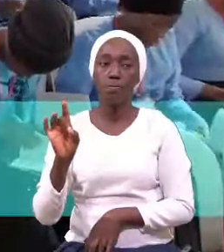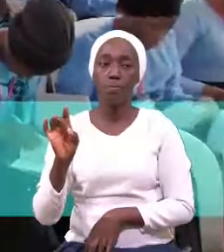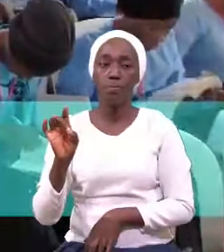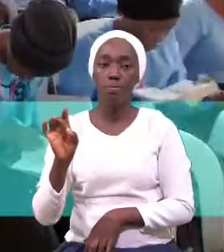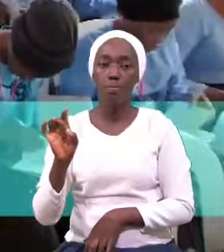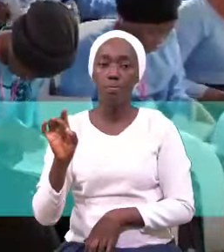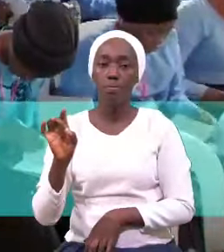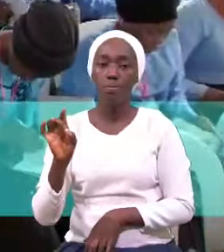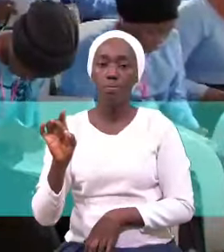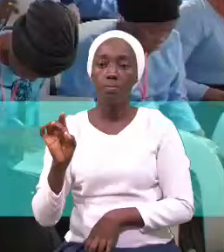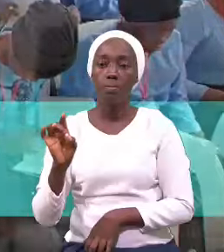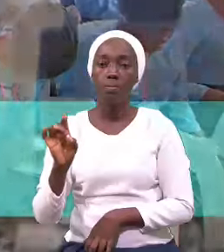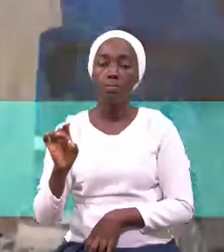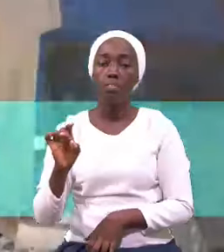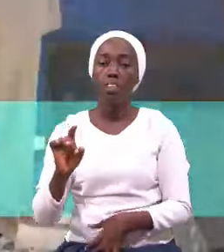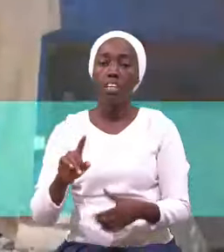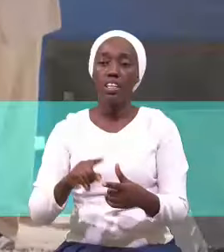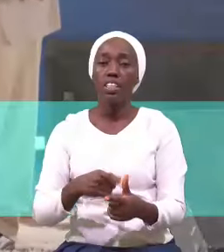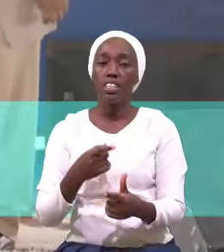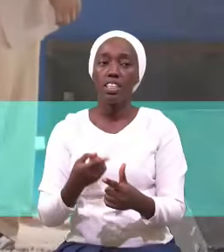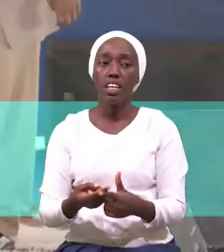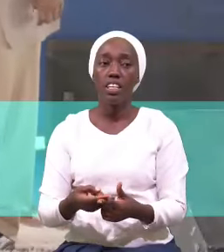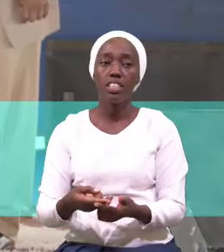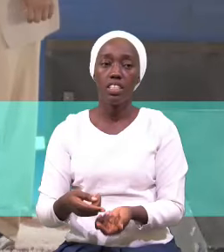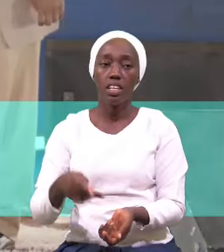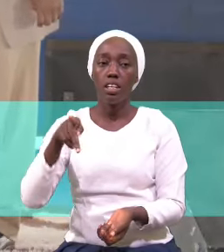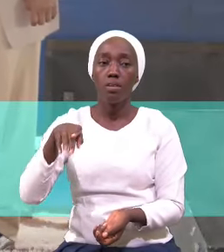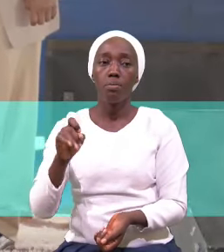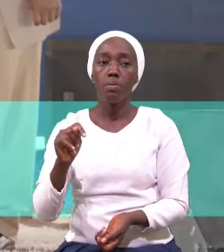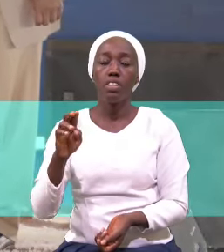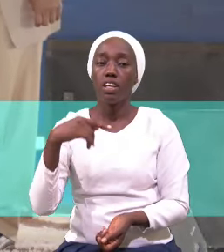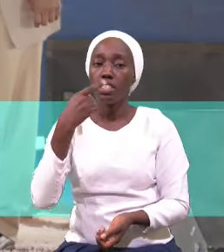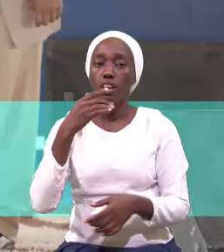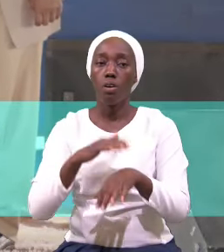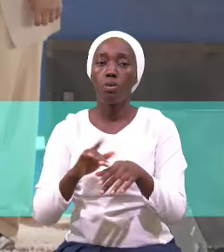38. It says, then Peter said unto them.